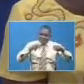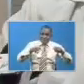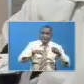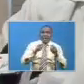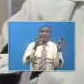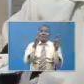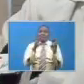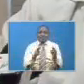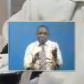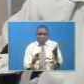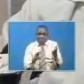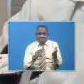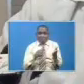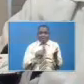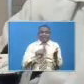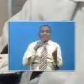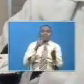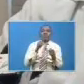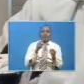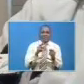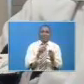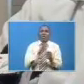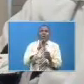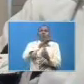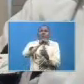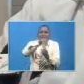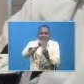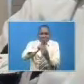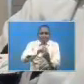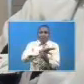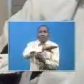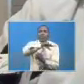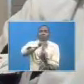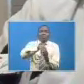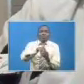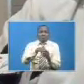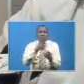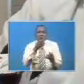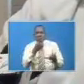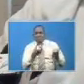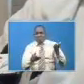findings? I won't say that it is conclusive. And then what the one of the